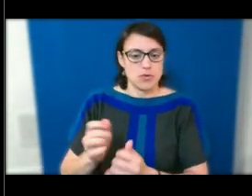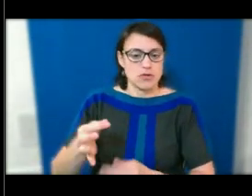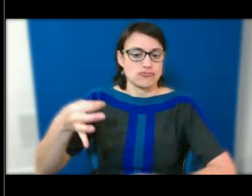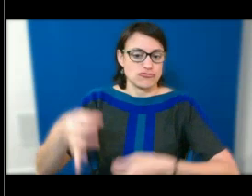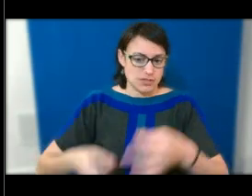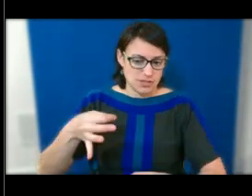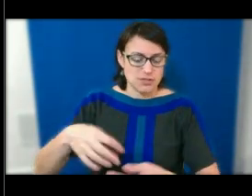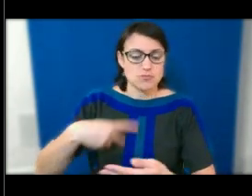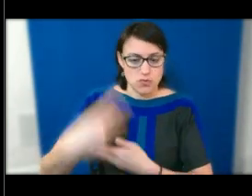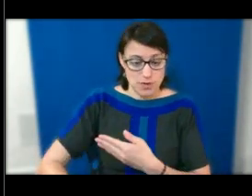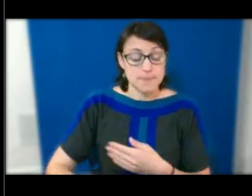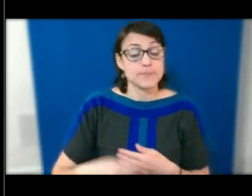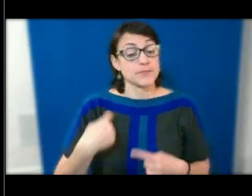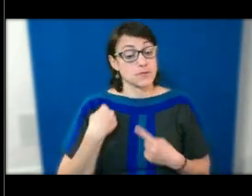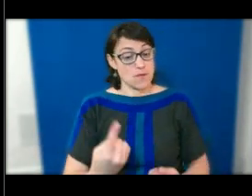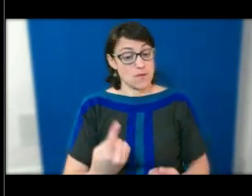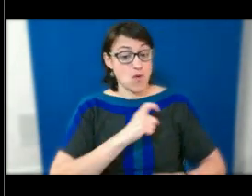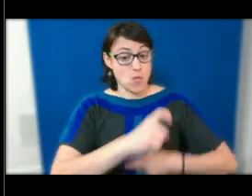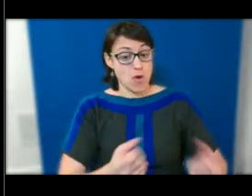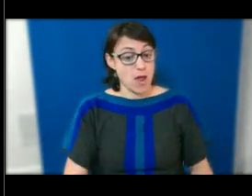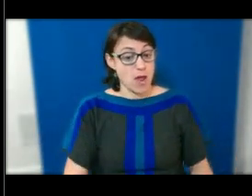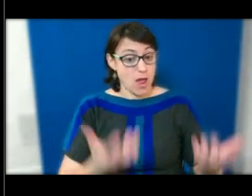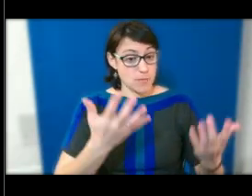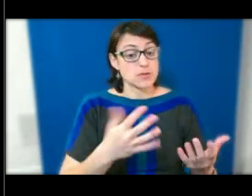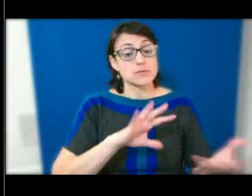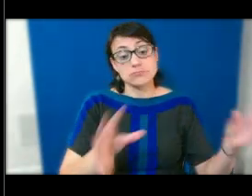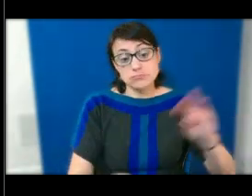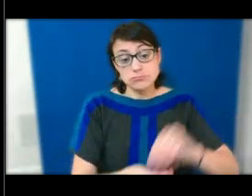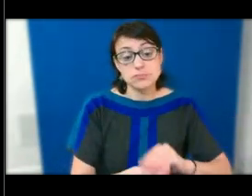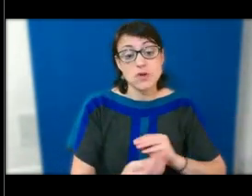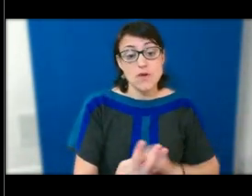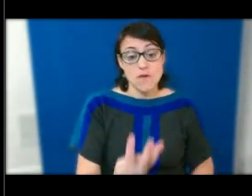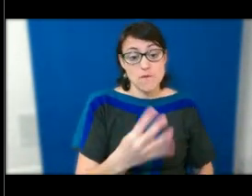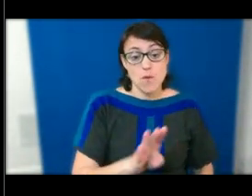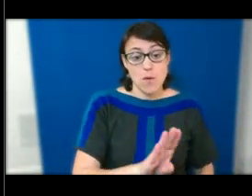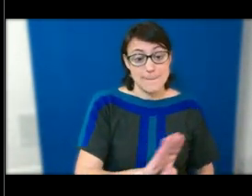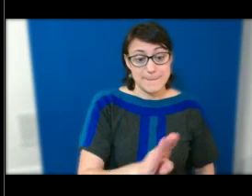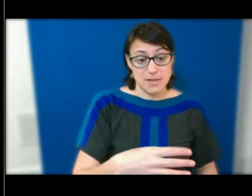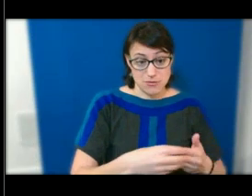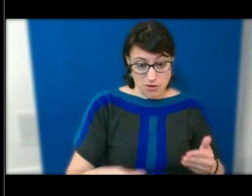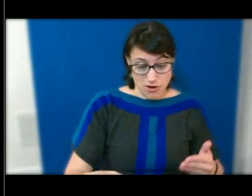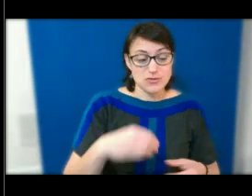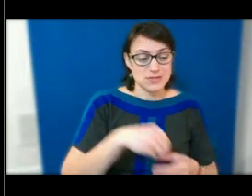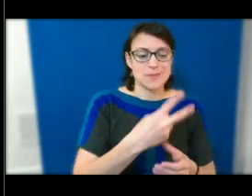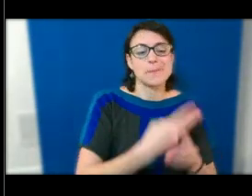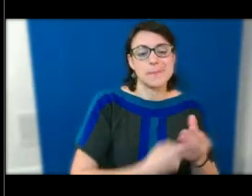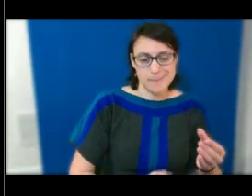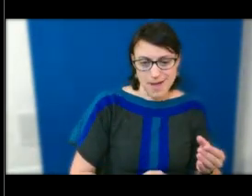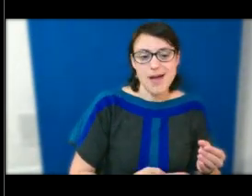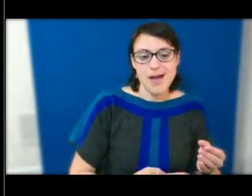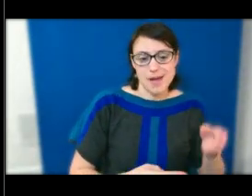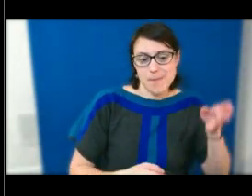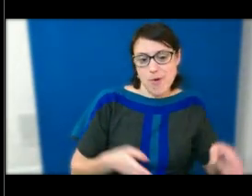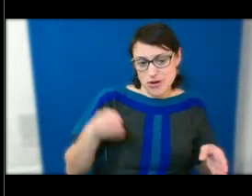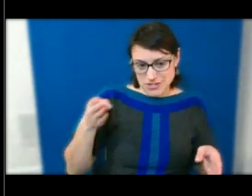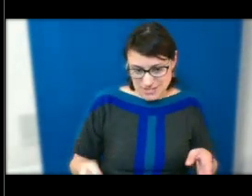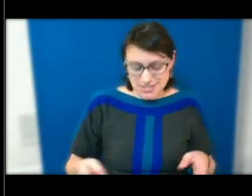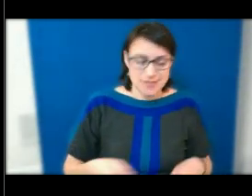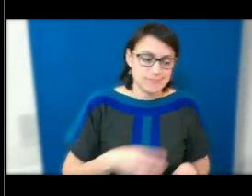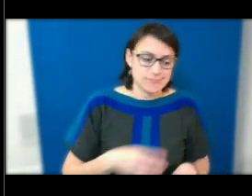$4 billion in bipartisan infrastructure law and Inflation Reduction Act funding to underserved communities and tribes across